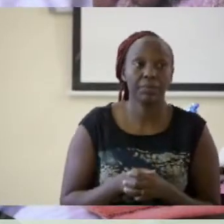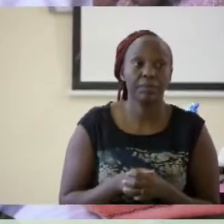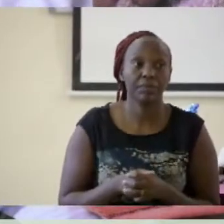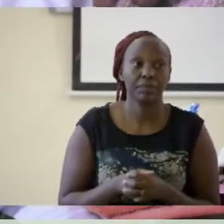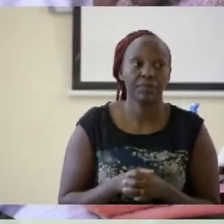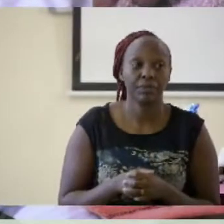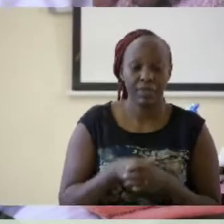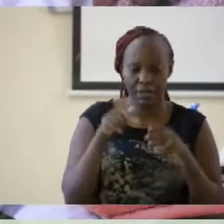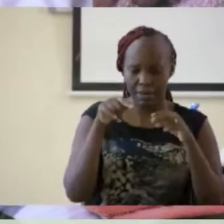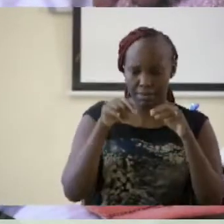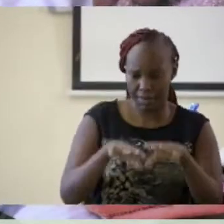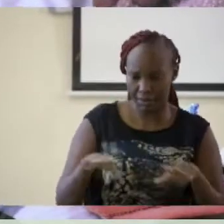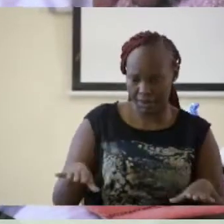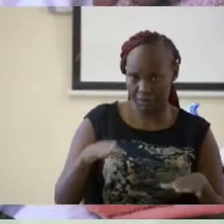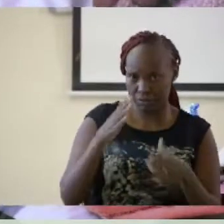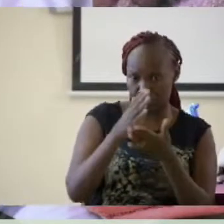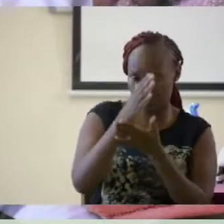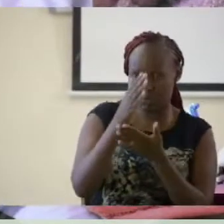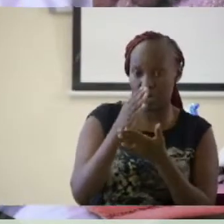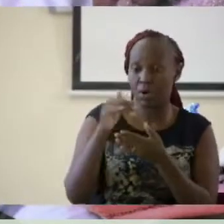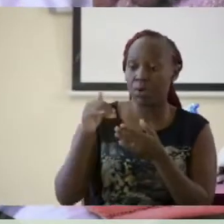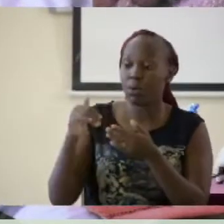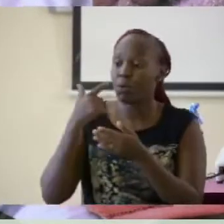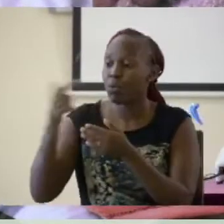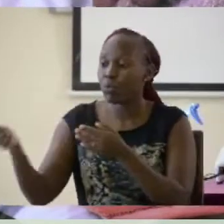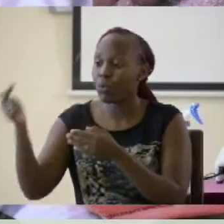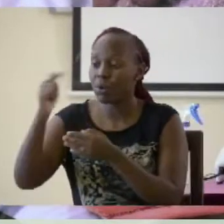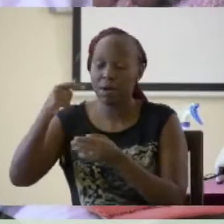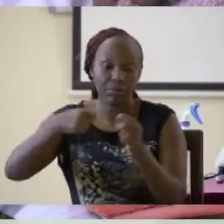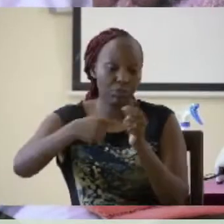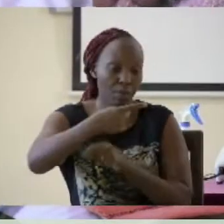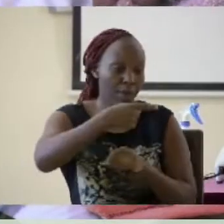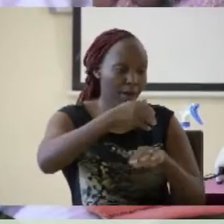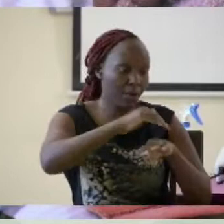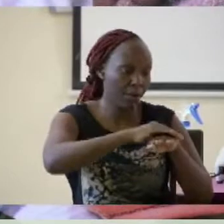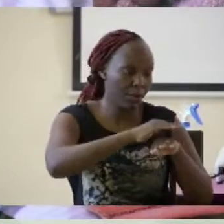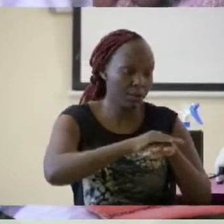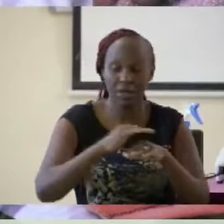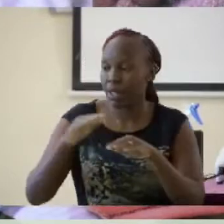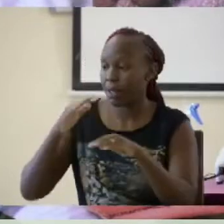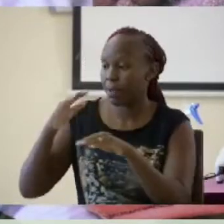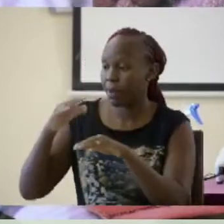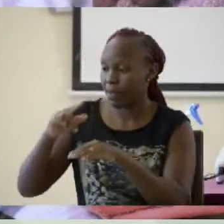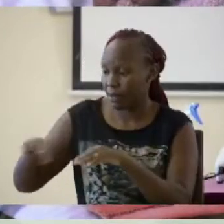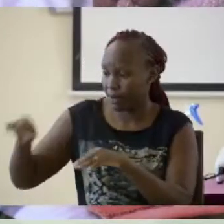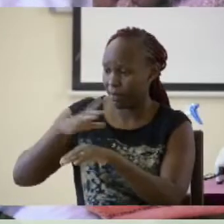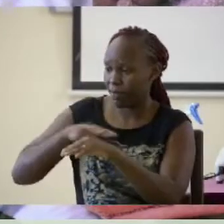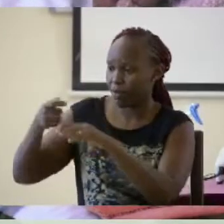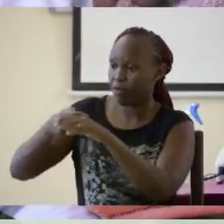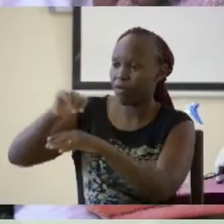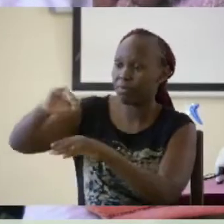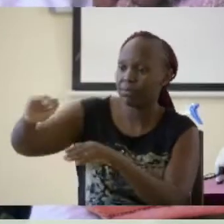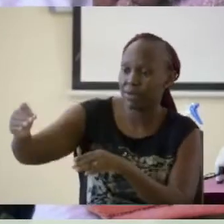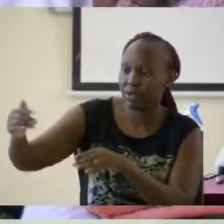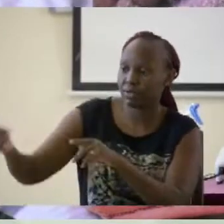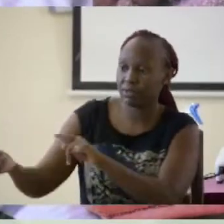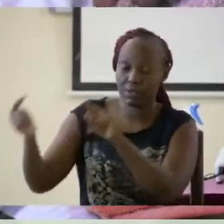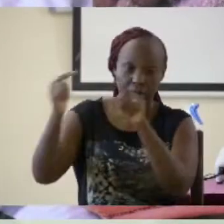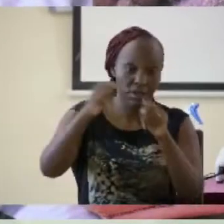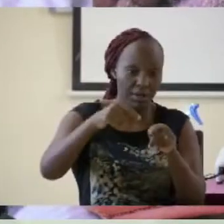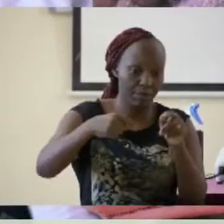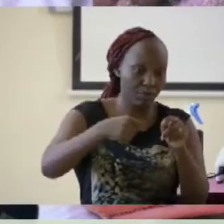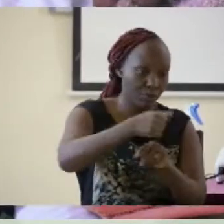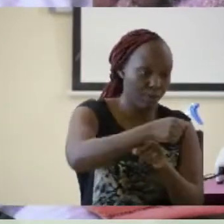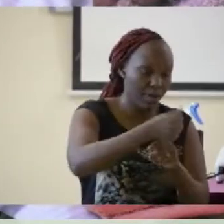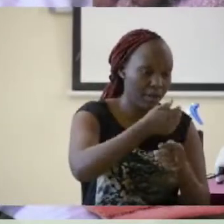because it is a market, the most people who come to buy the goods are people from the cities and the towns. So the judiciary